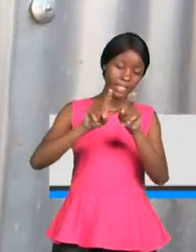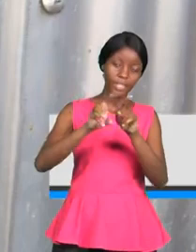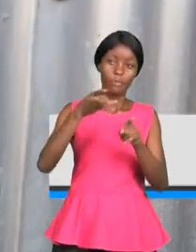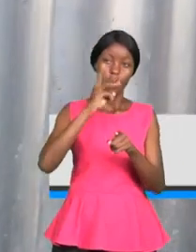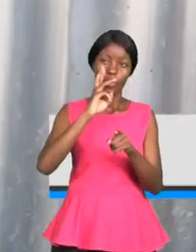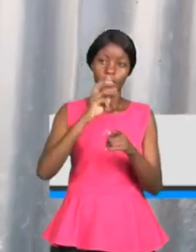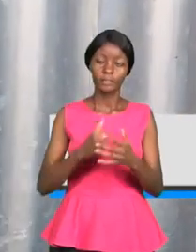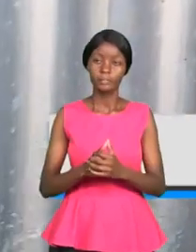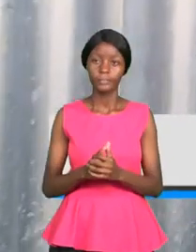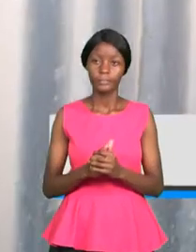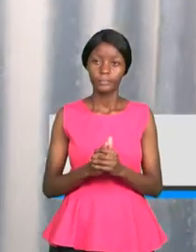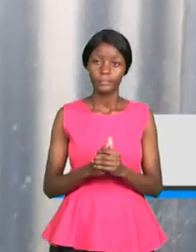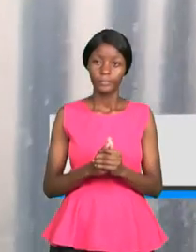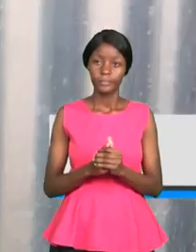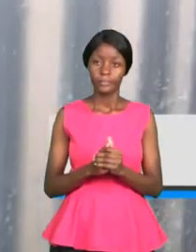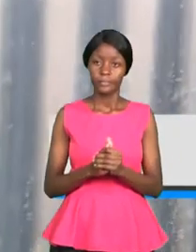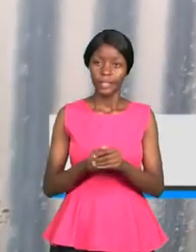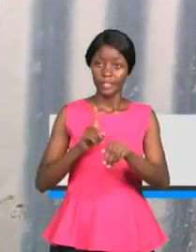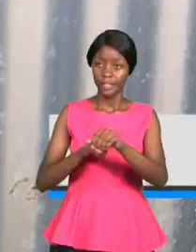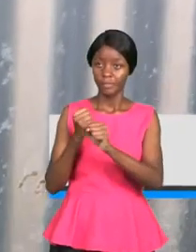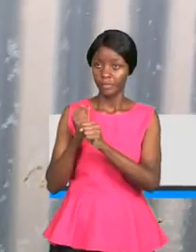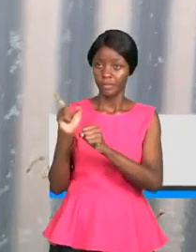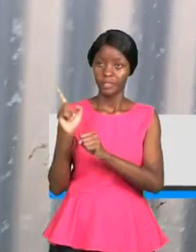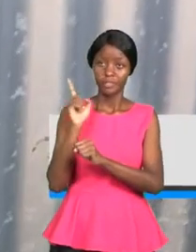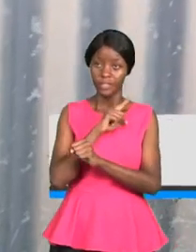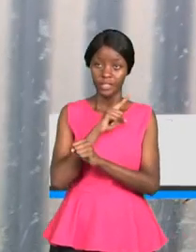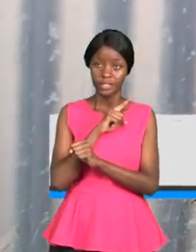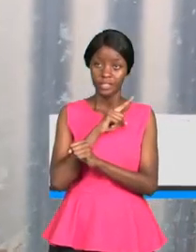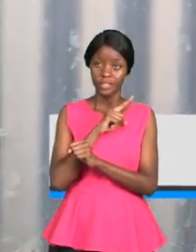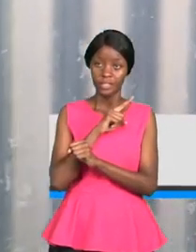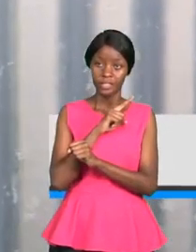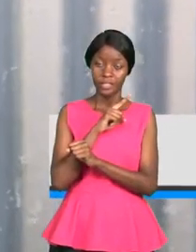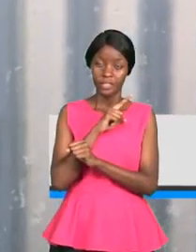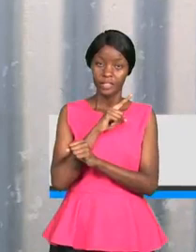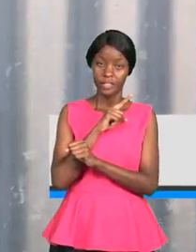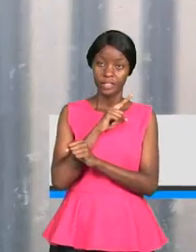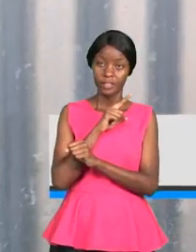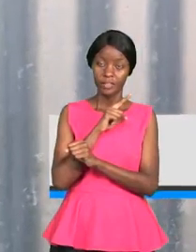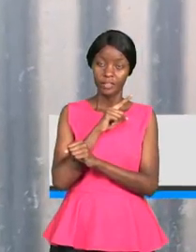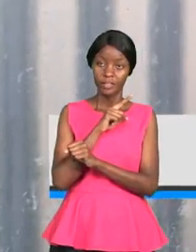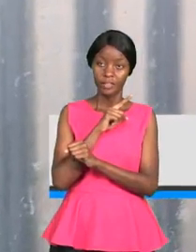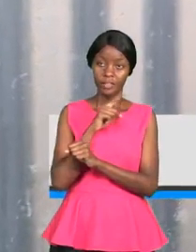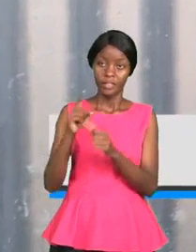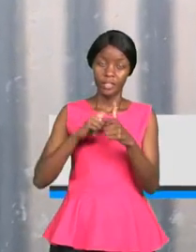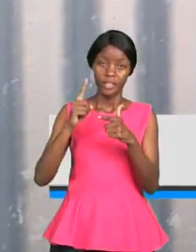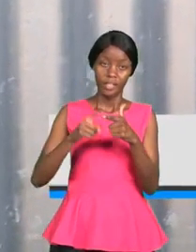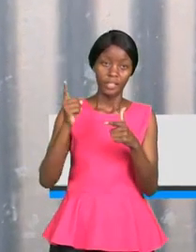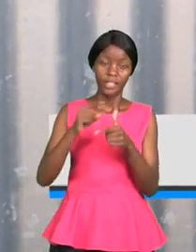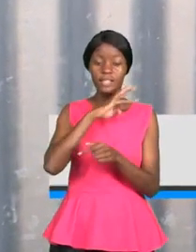one bucket. So once you do it, you do the application of the waste and the